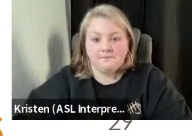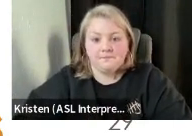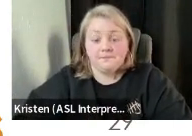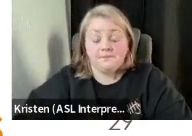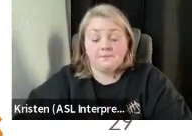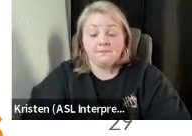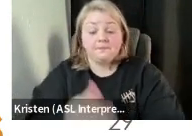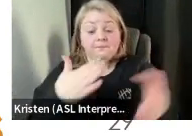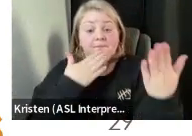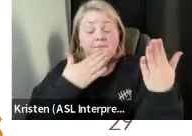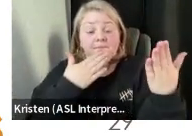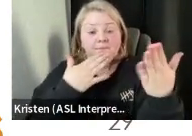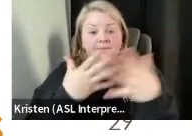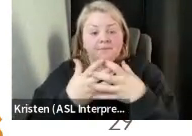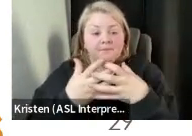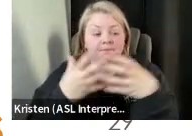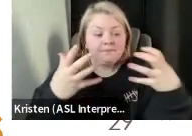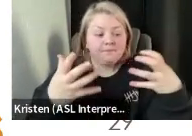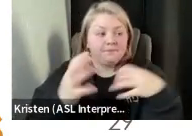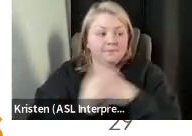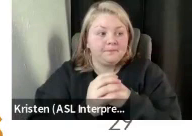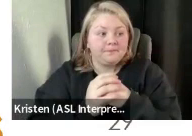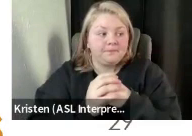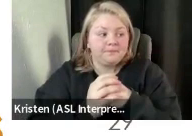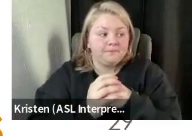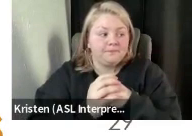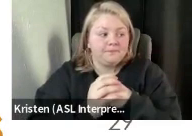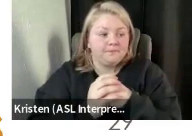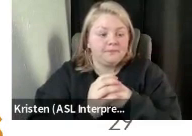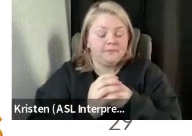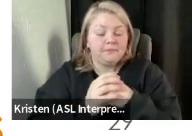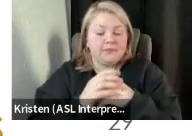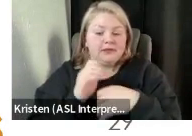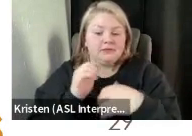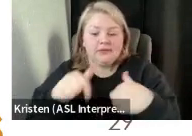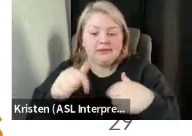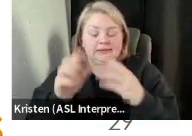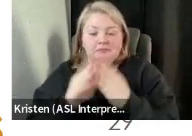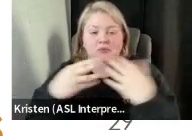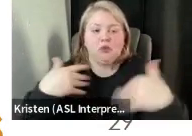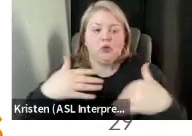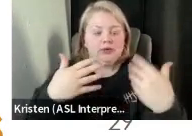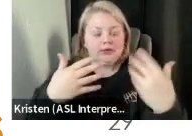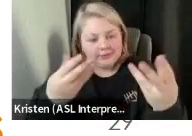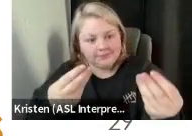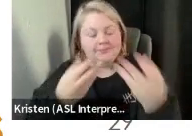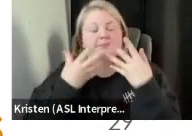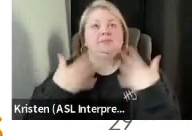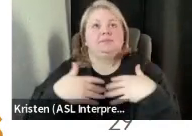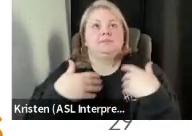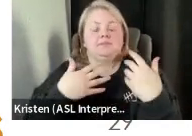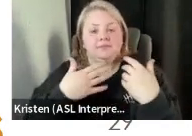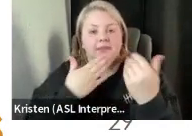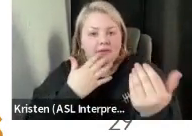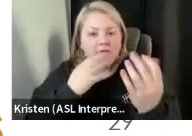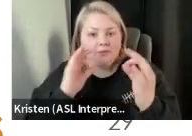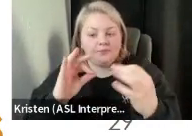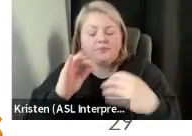Thank you very much. And it's truly been very informative. And thank you again. Just for clarity,